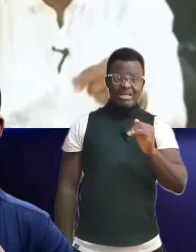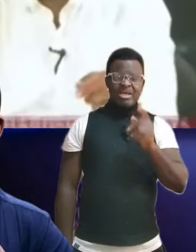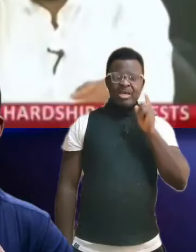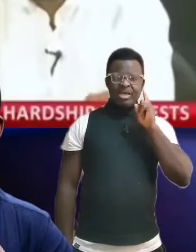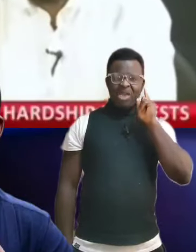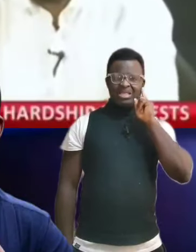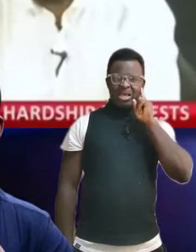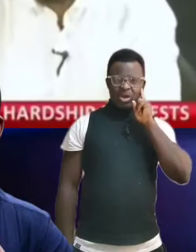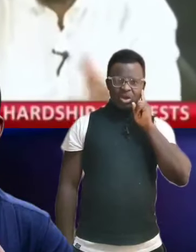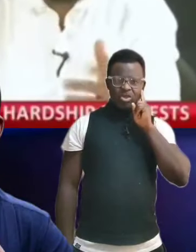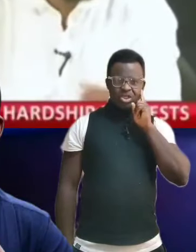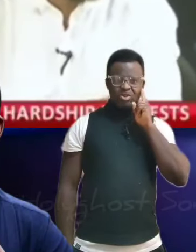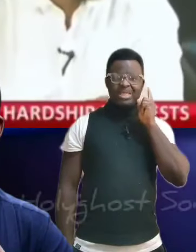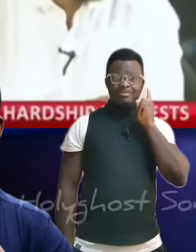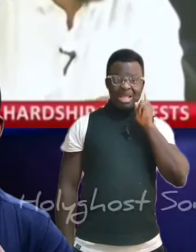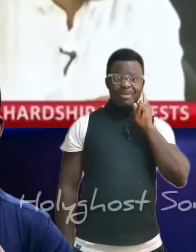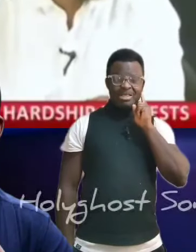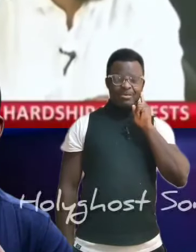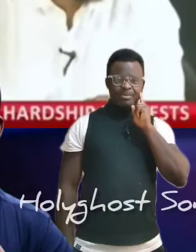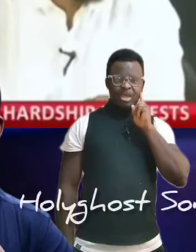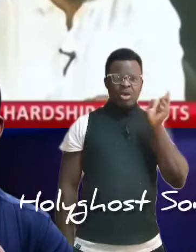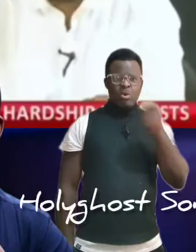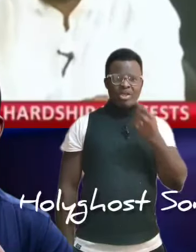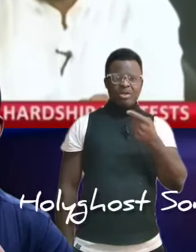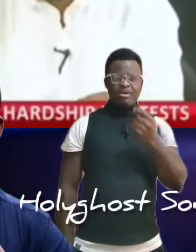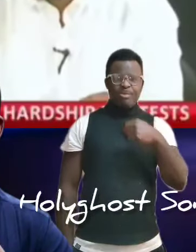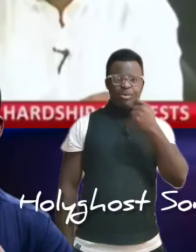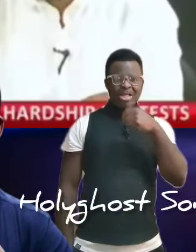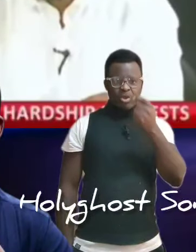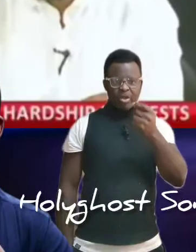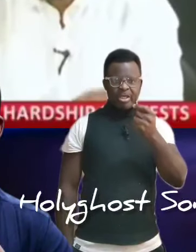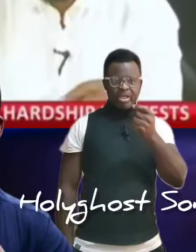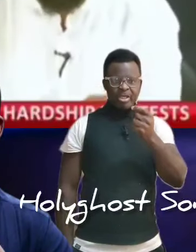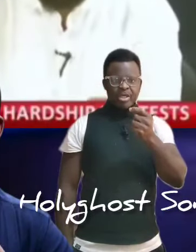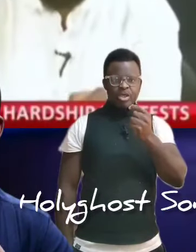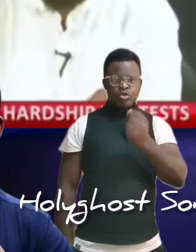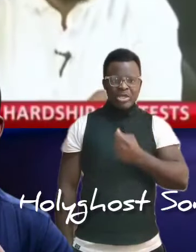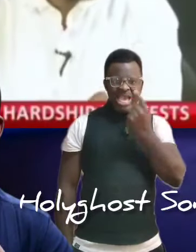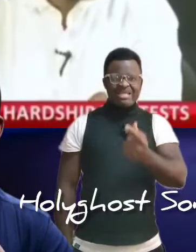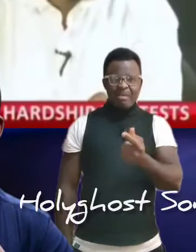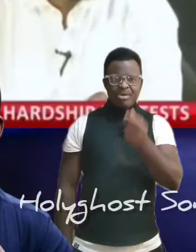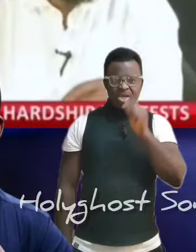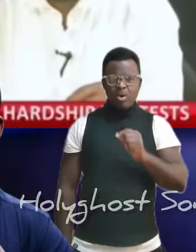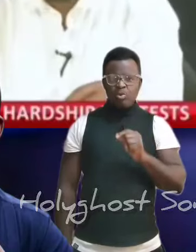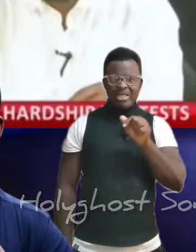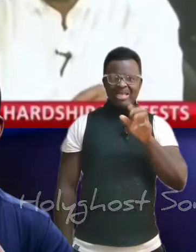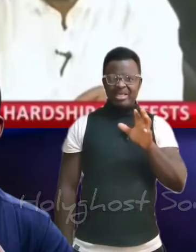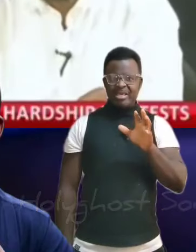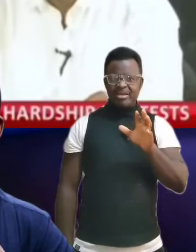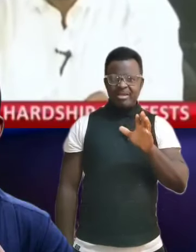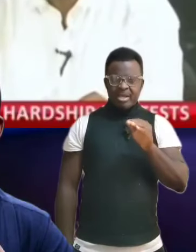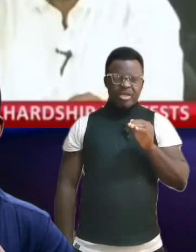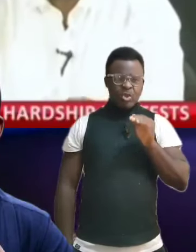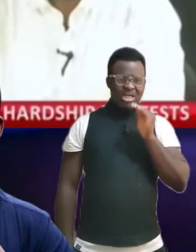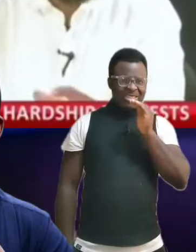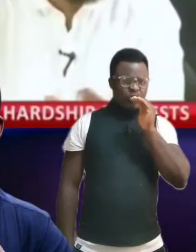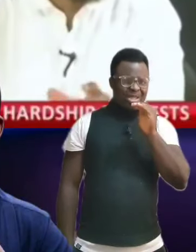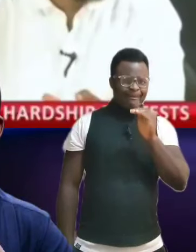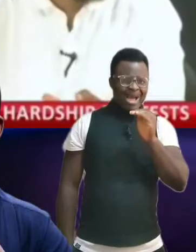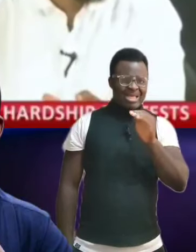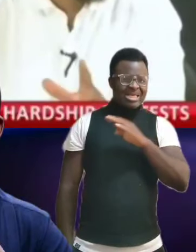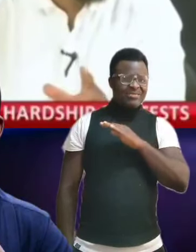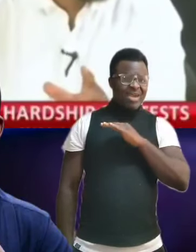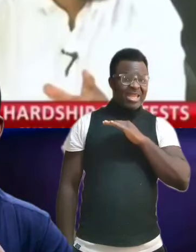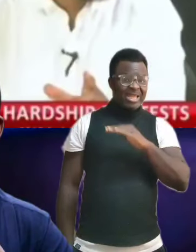declared wanted in the last 1 year, like the way protesters have just been declared. You know, it's a shame that this is the best